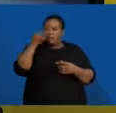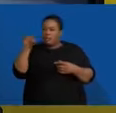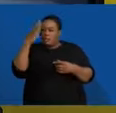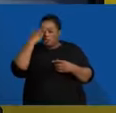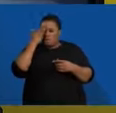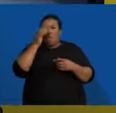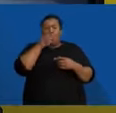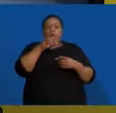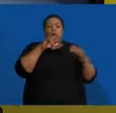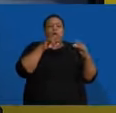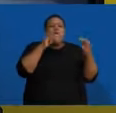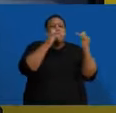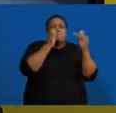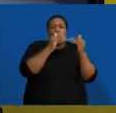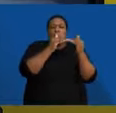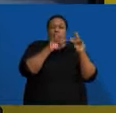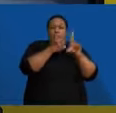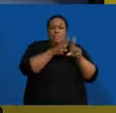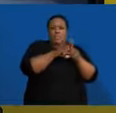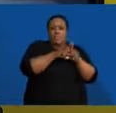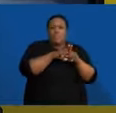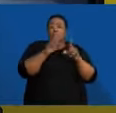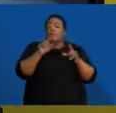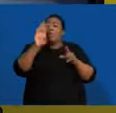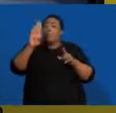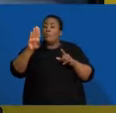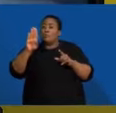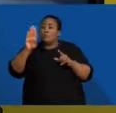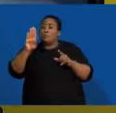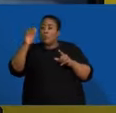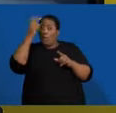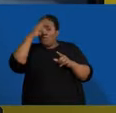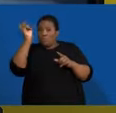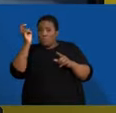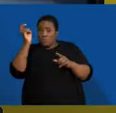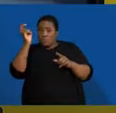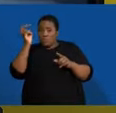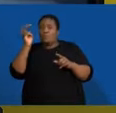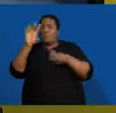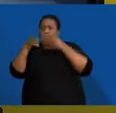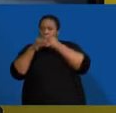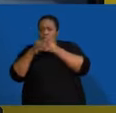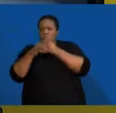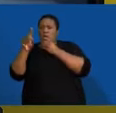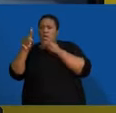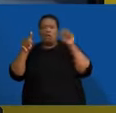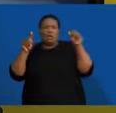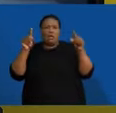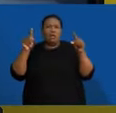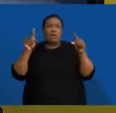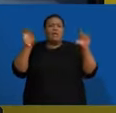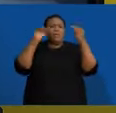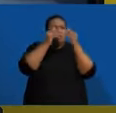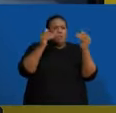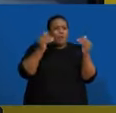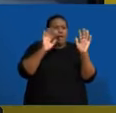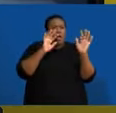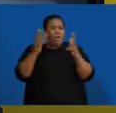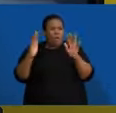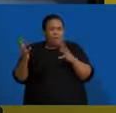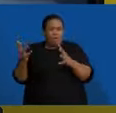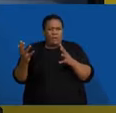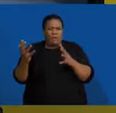blue. The blue would mean it's now equal to that because of a certain property. So you see, that's where your colors comes in. So